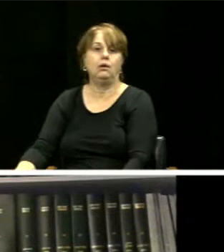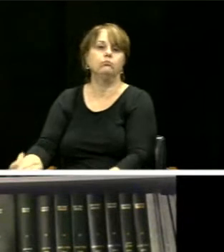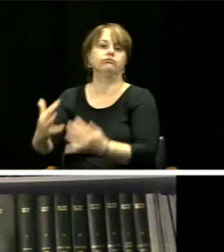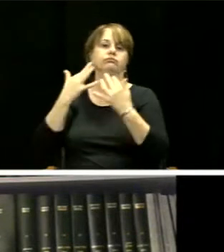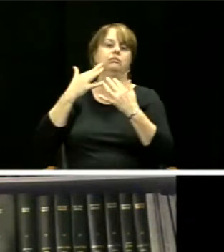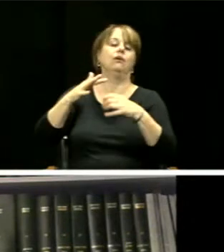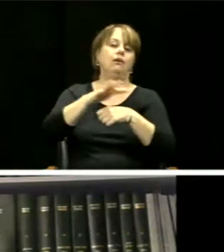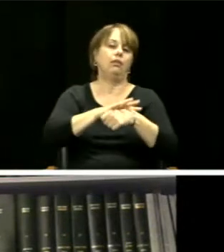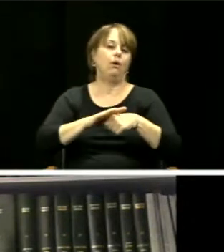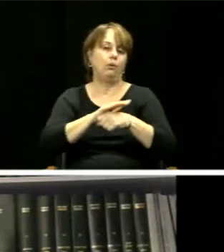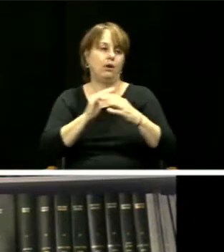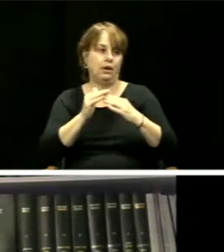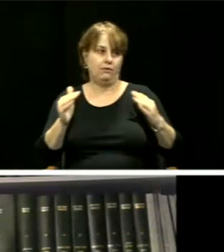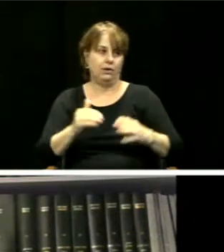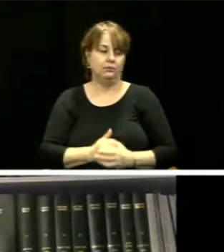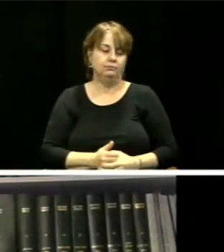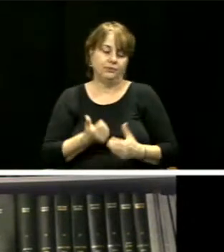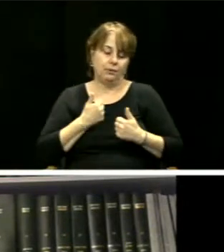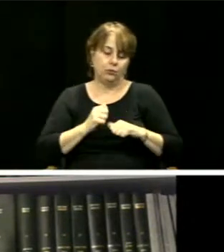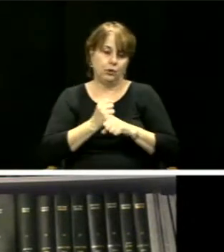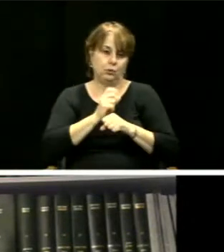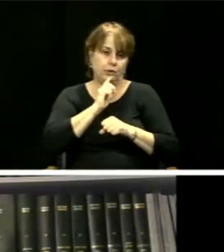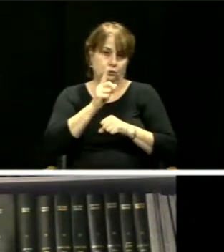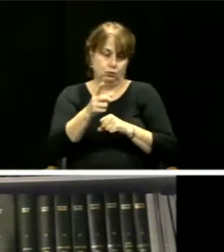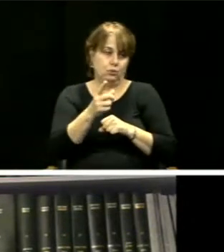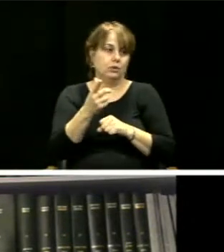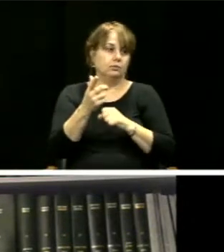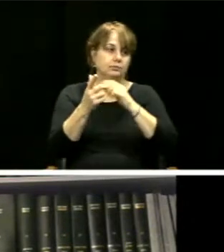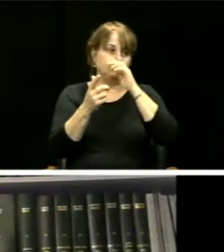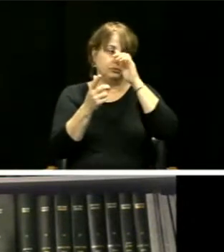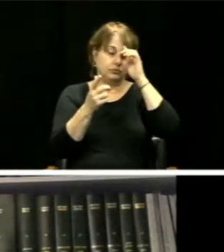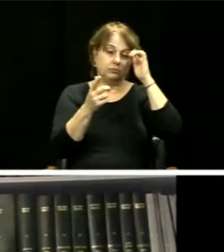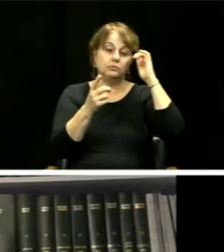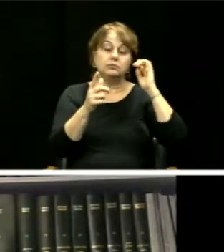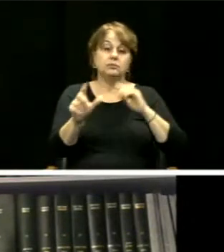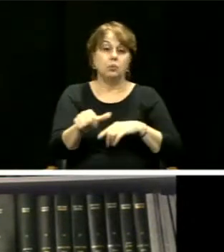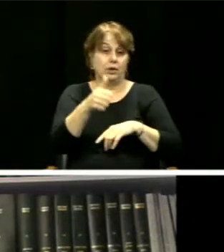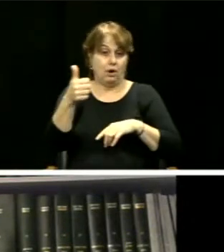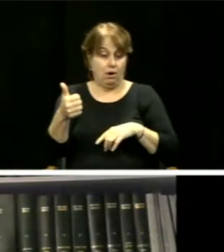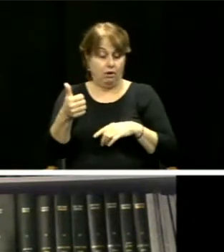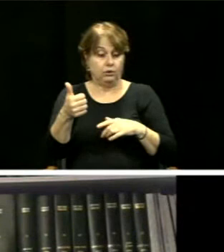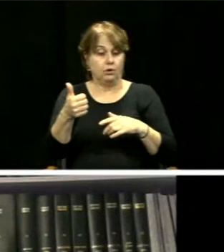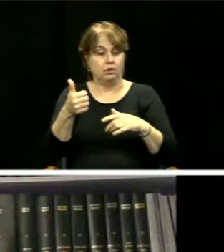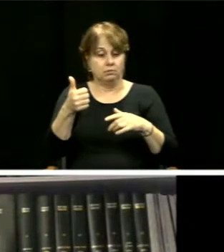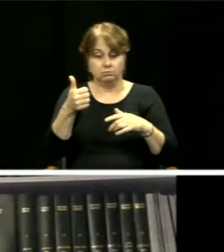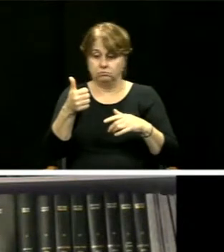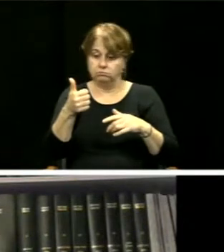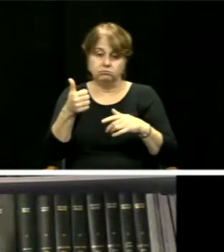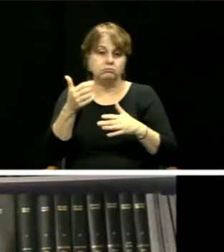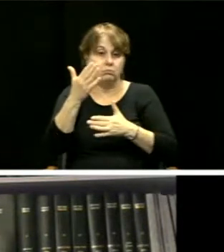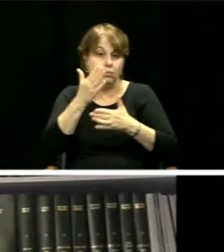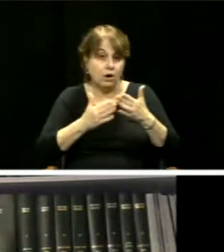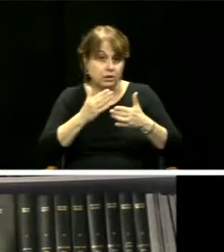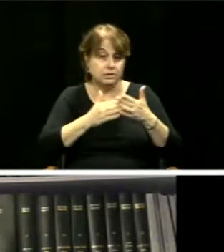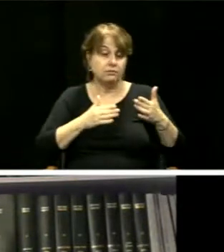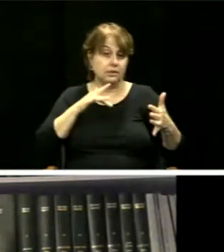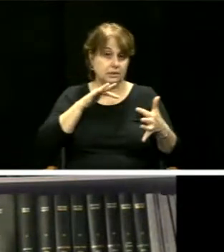level. I'm just trying to make sure that, what are the parameters of the study, and is it large